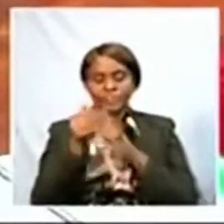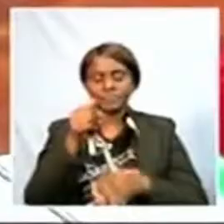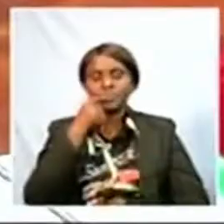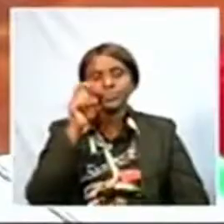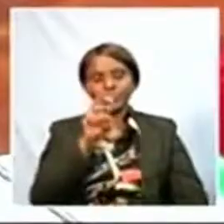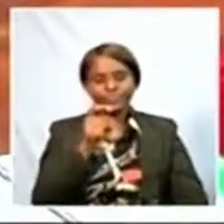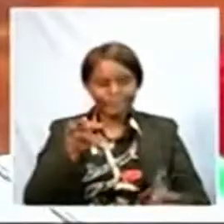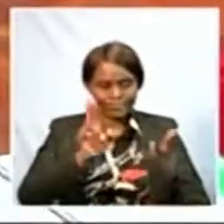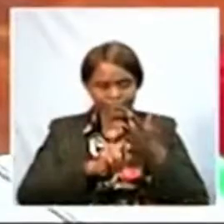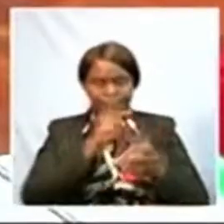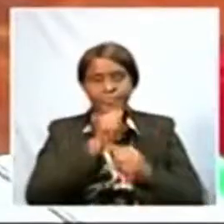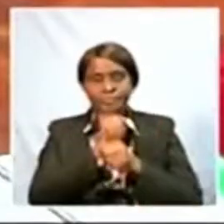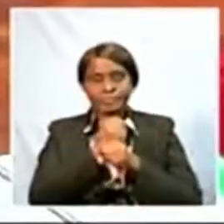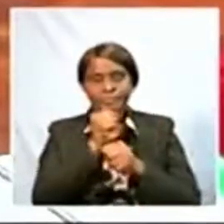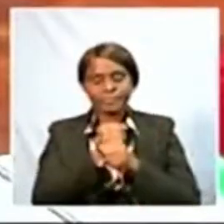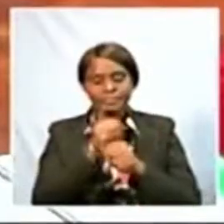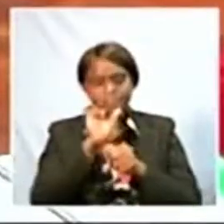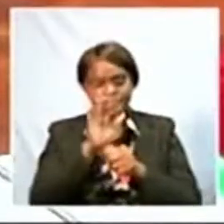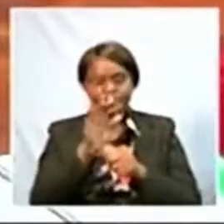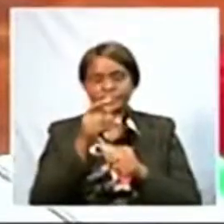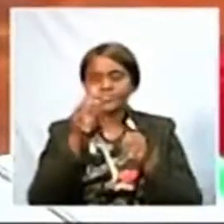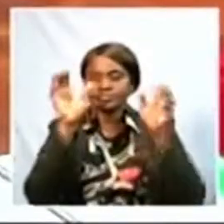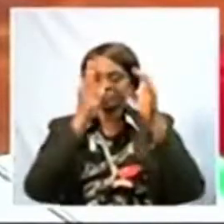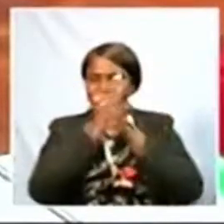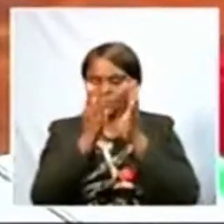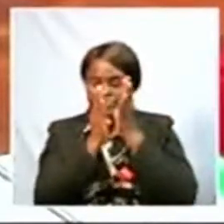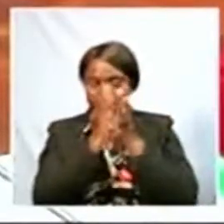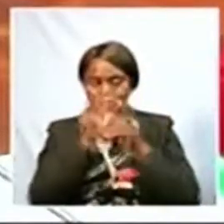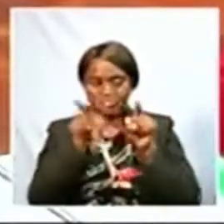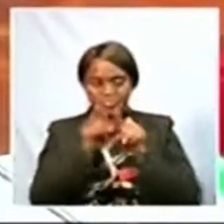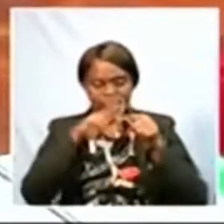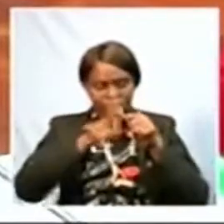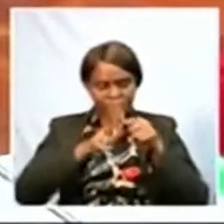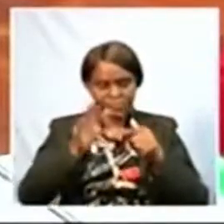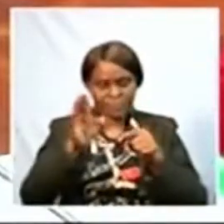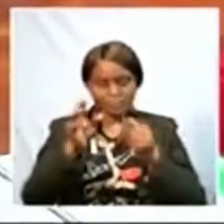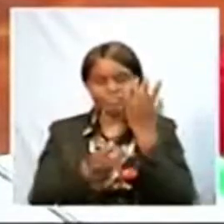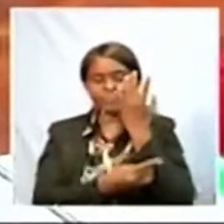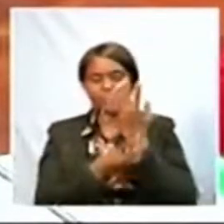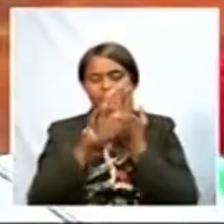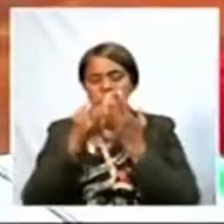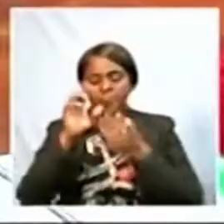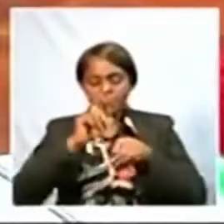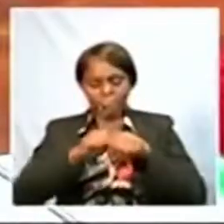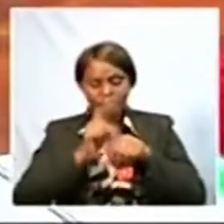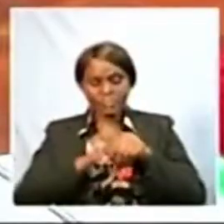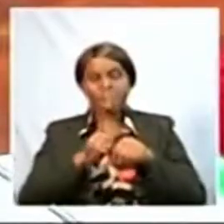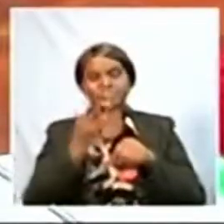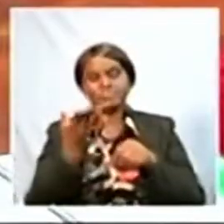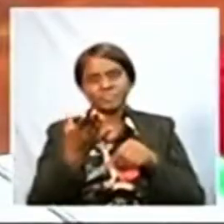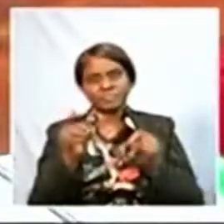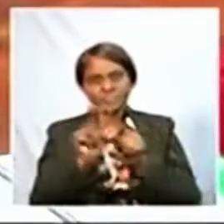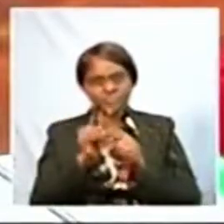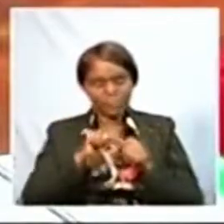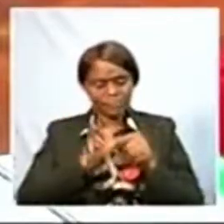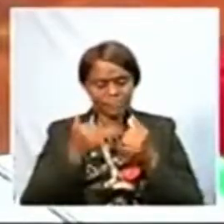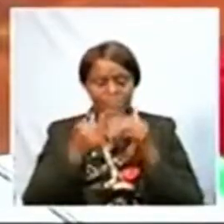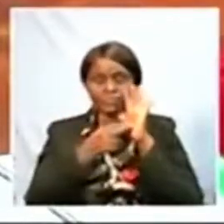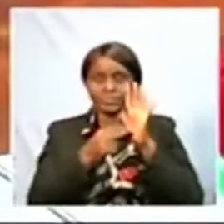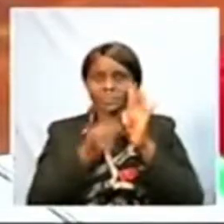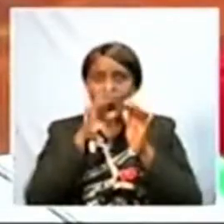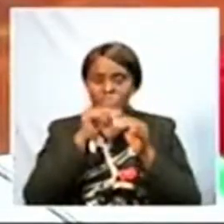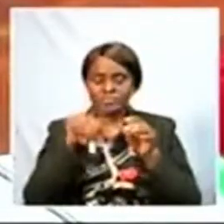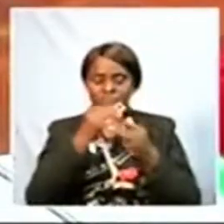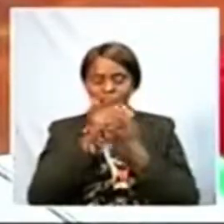to reduce specific sections of the structure and repair cracks that had developed during the retention period. We wish to indicate that